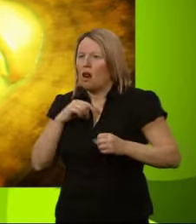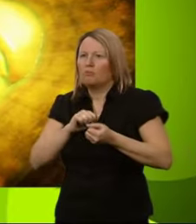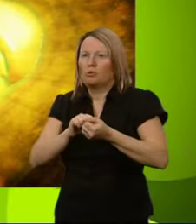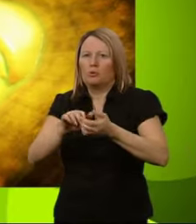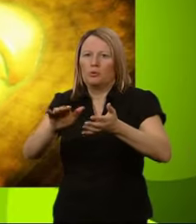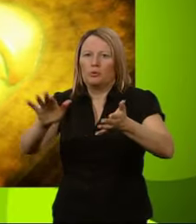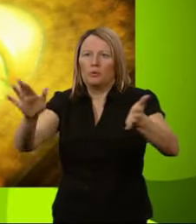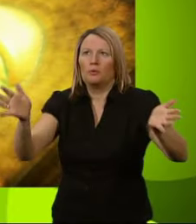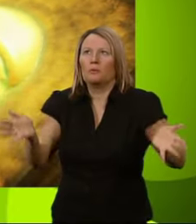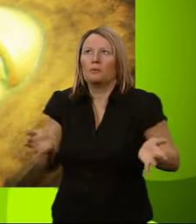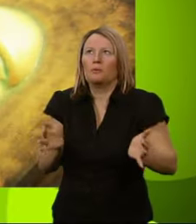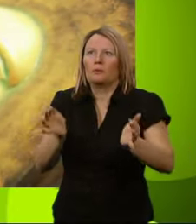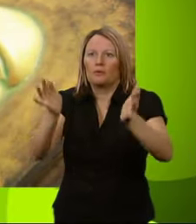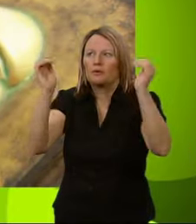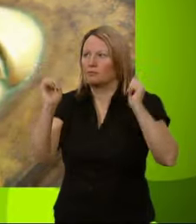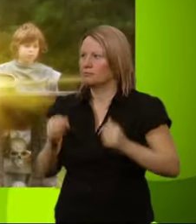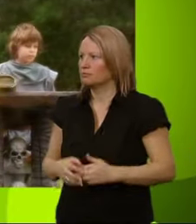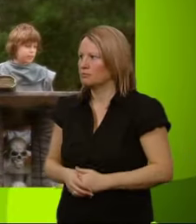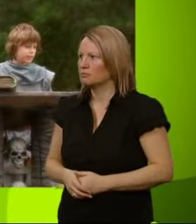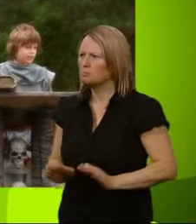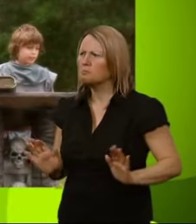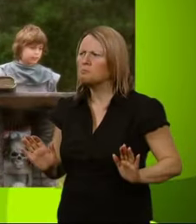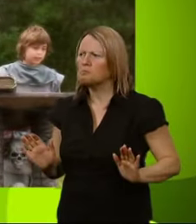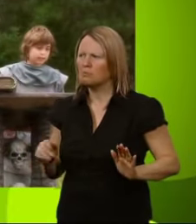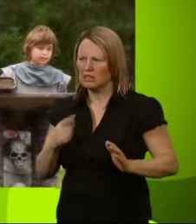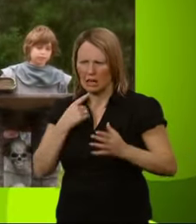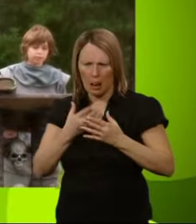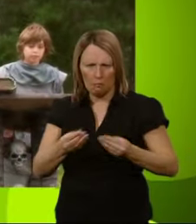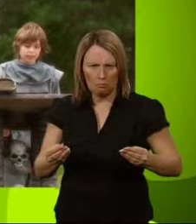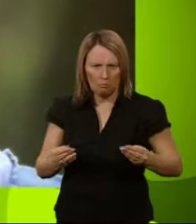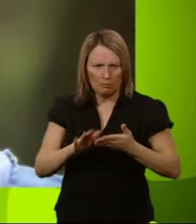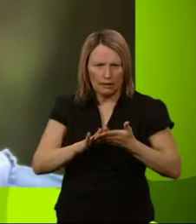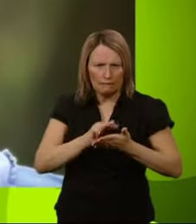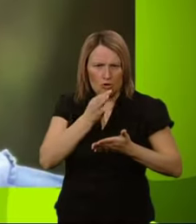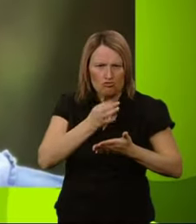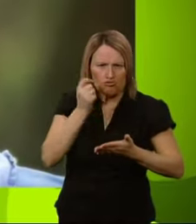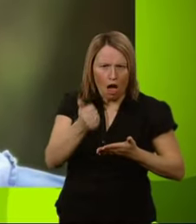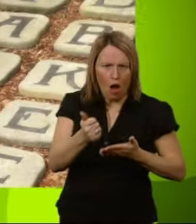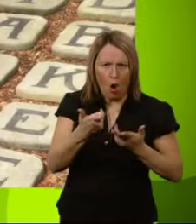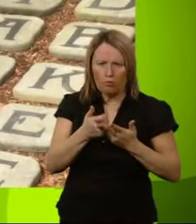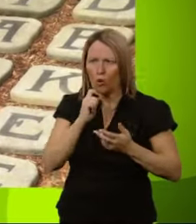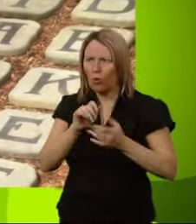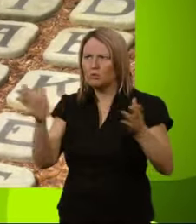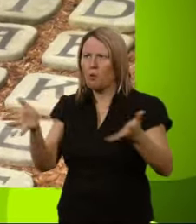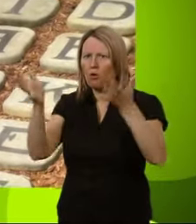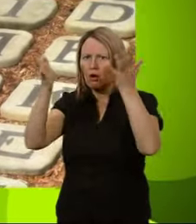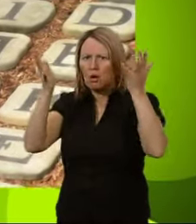shall release. Okay, so say it's extinct, it should release smoke or something, so...